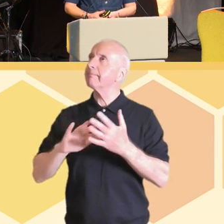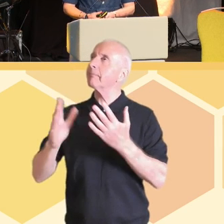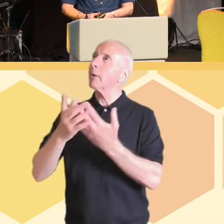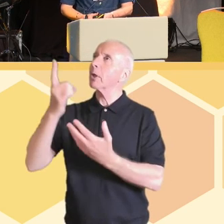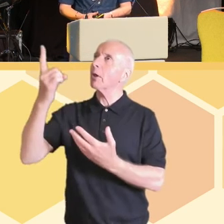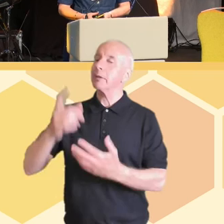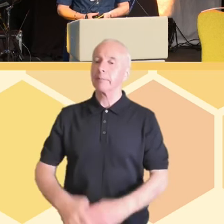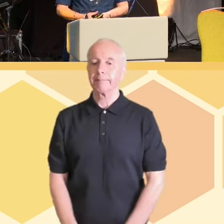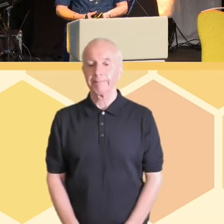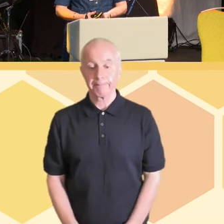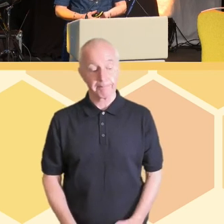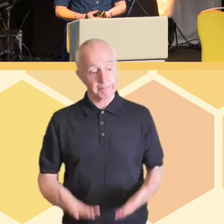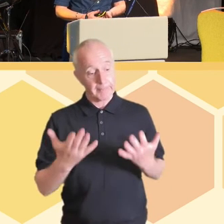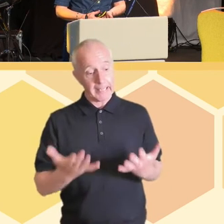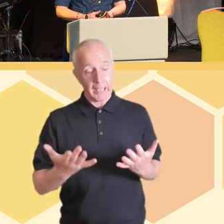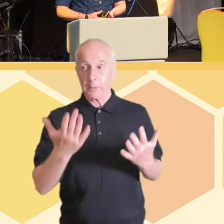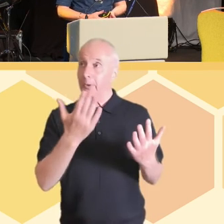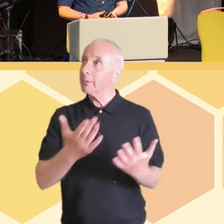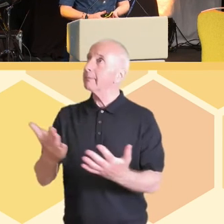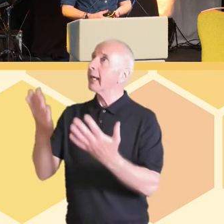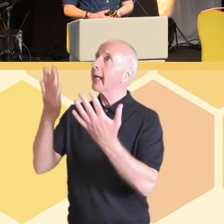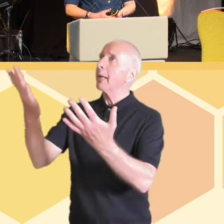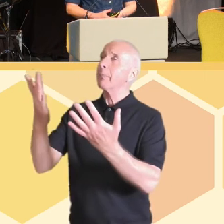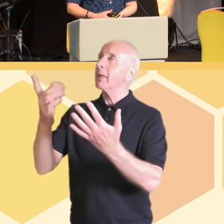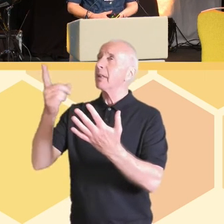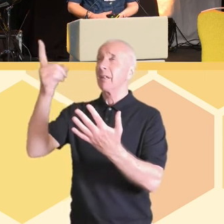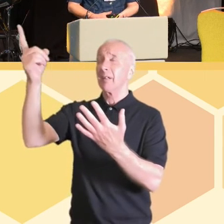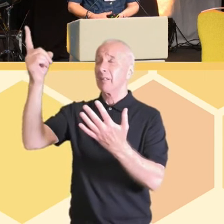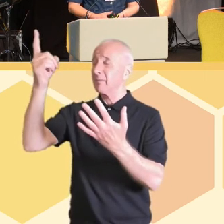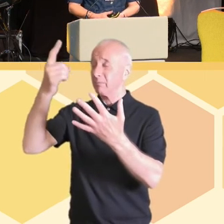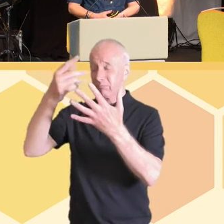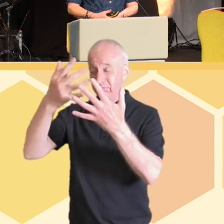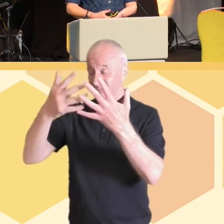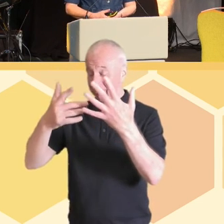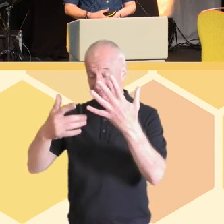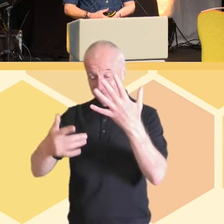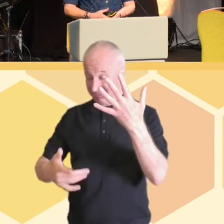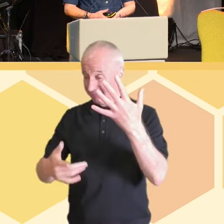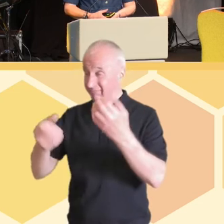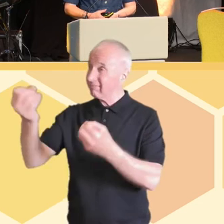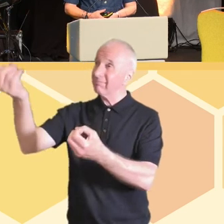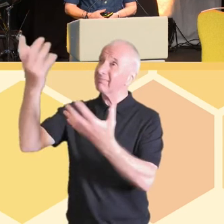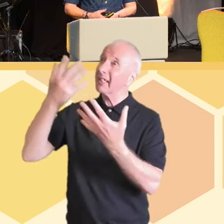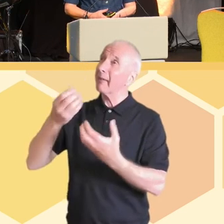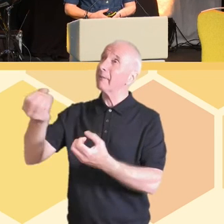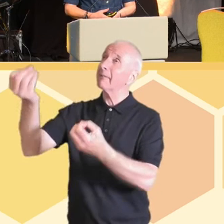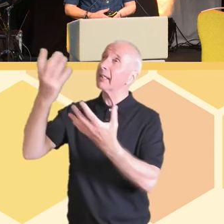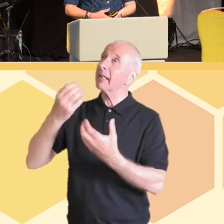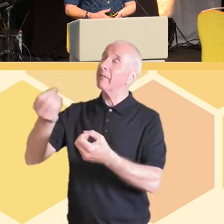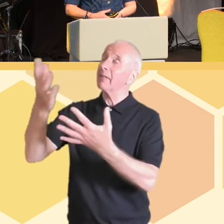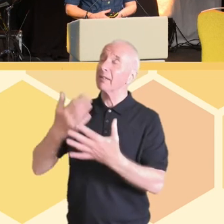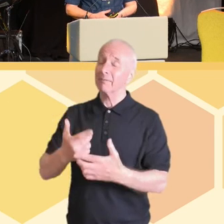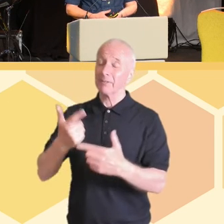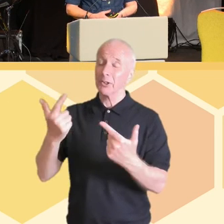Now to him who is able to do immeasurably more than all we ask or imagine, according to his power that is at work within